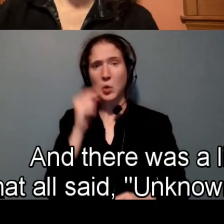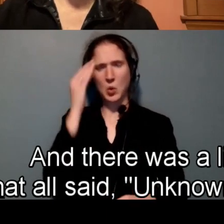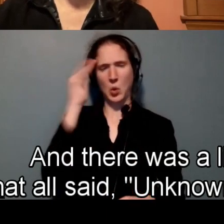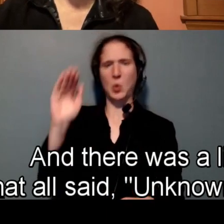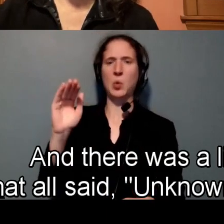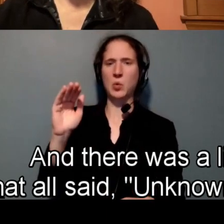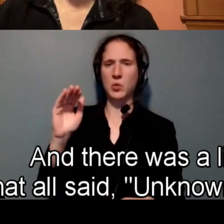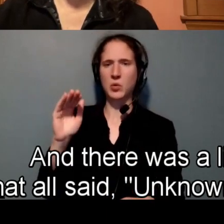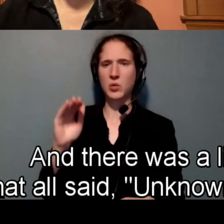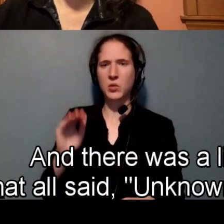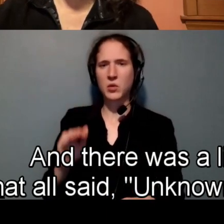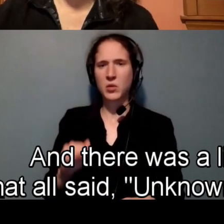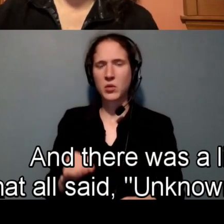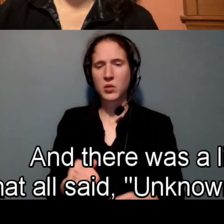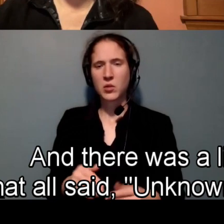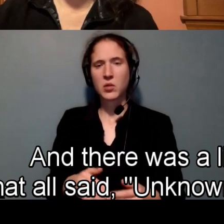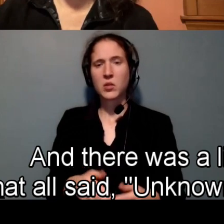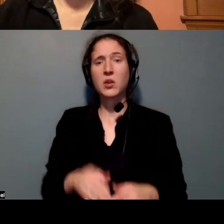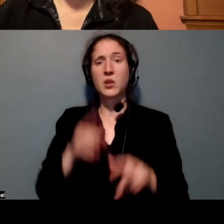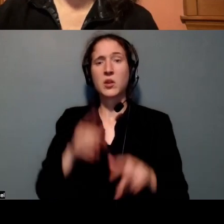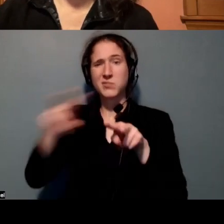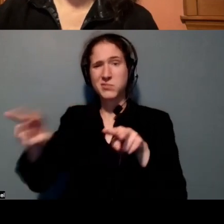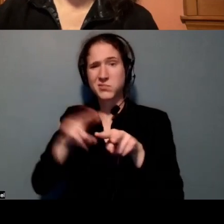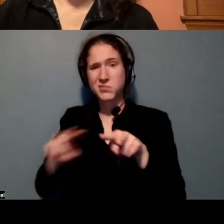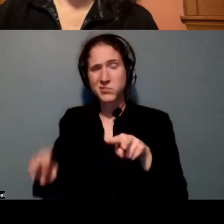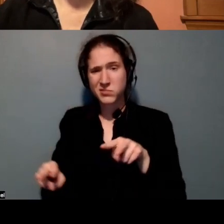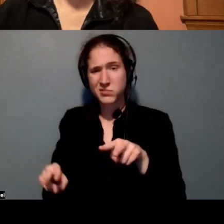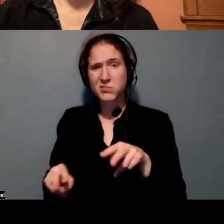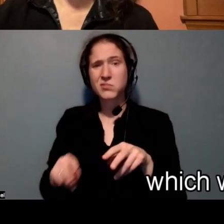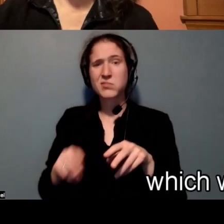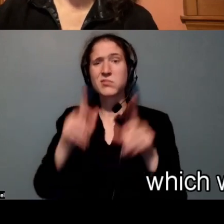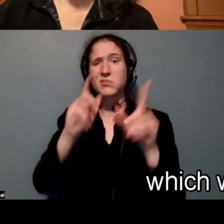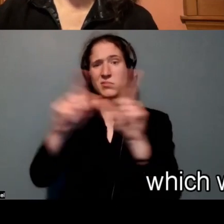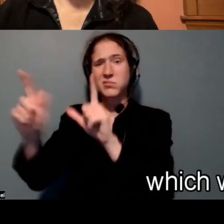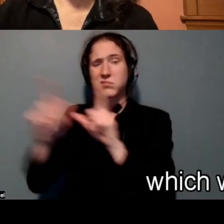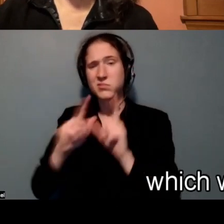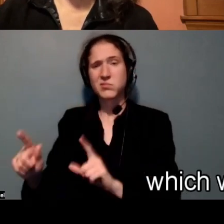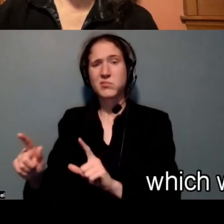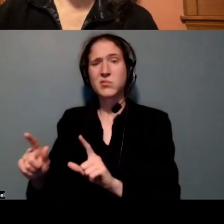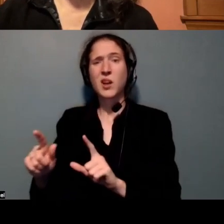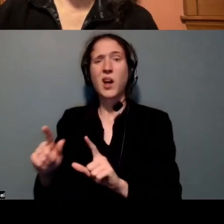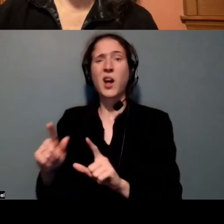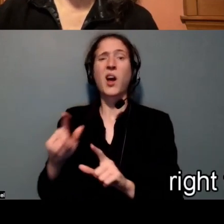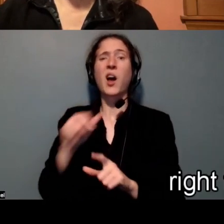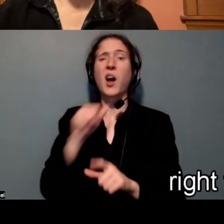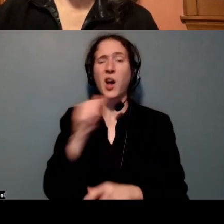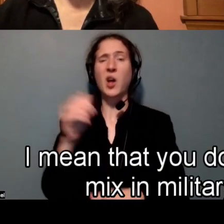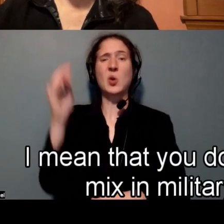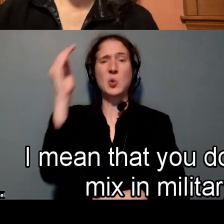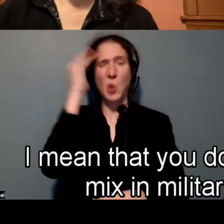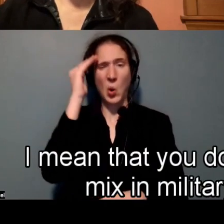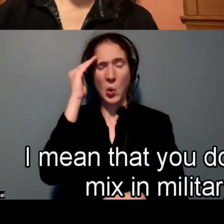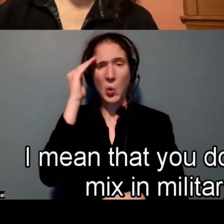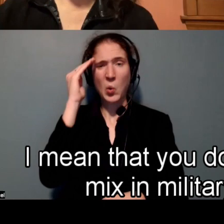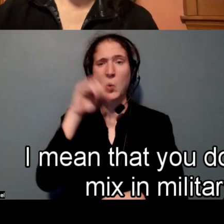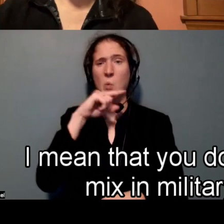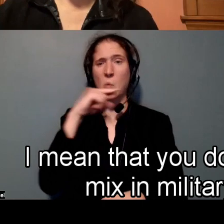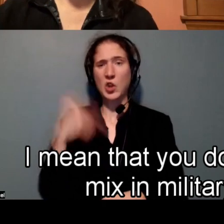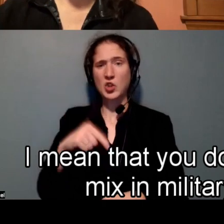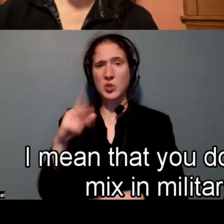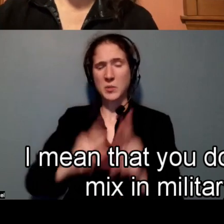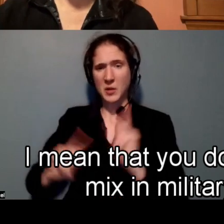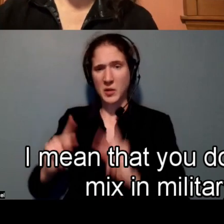that all said "unknown Russian" in German. Whoa. Which was odd right there. I mean, that